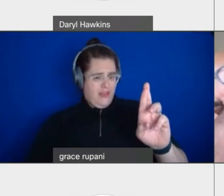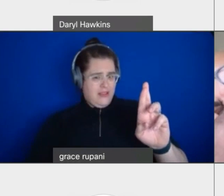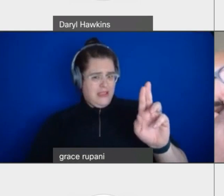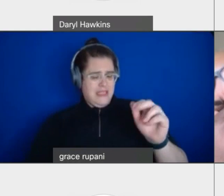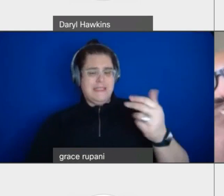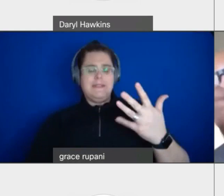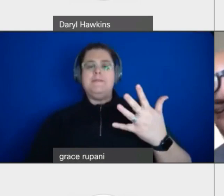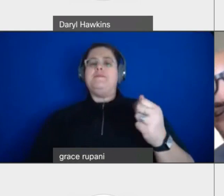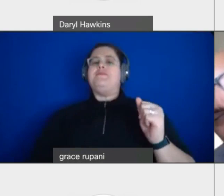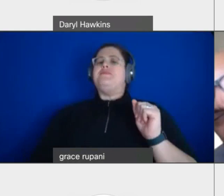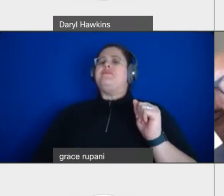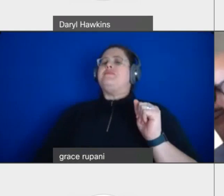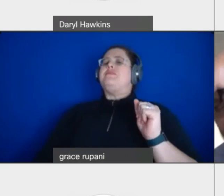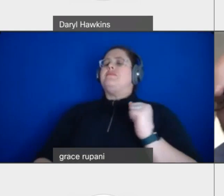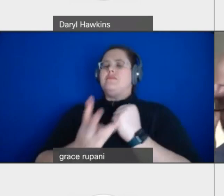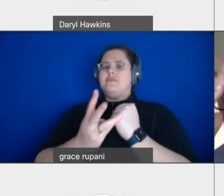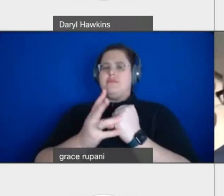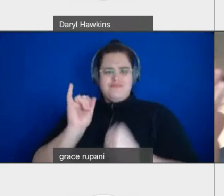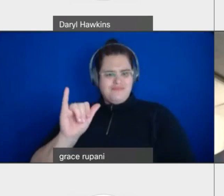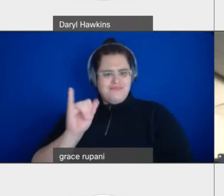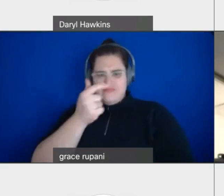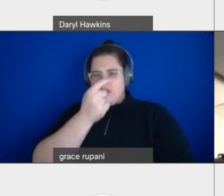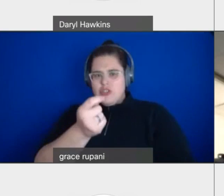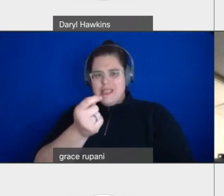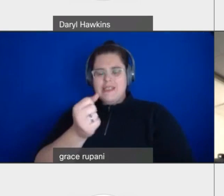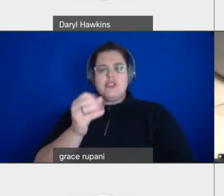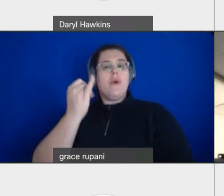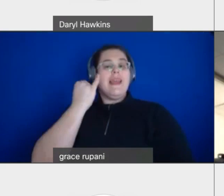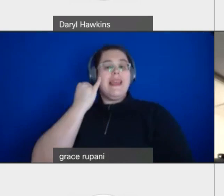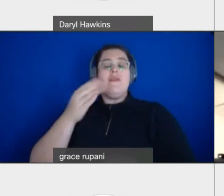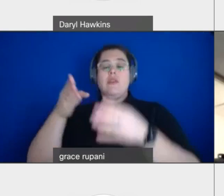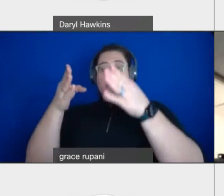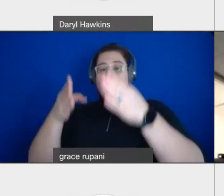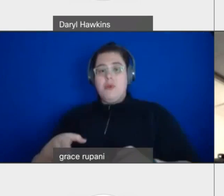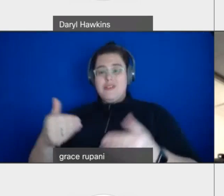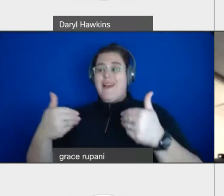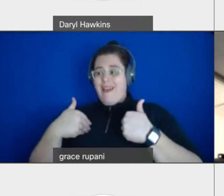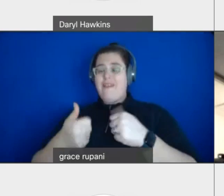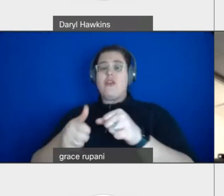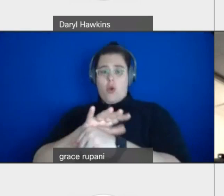So if I understand, the question is, because if a known person has COVID,